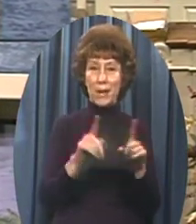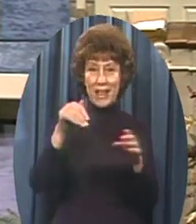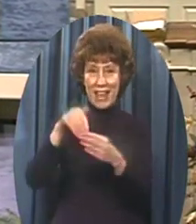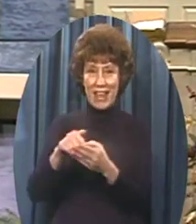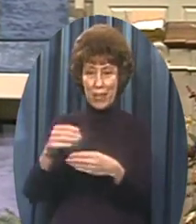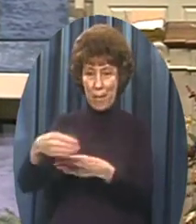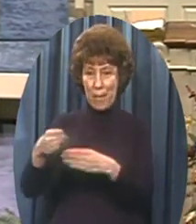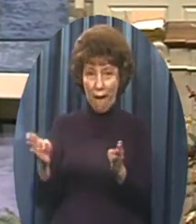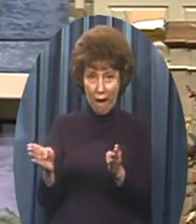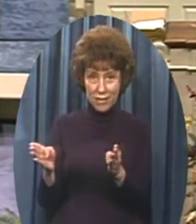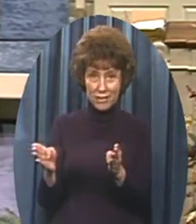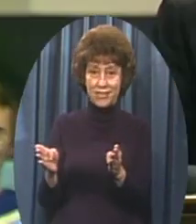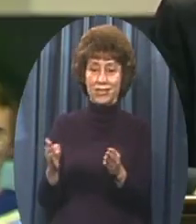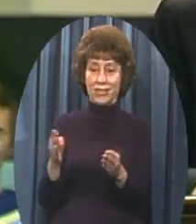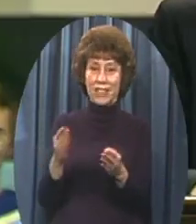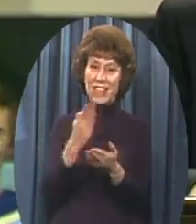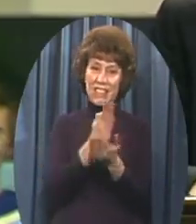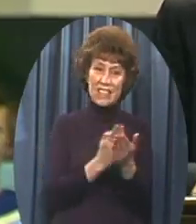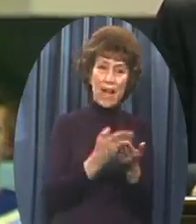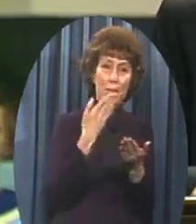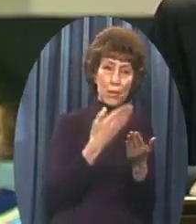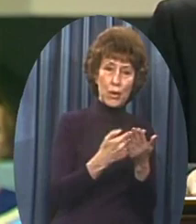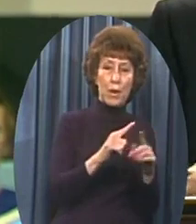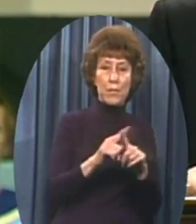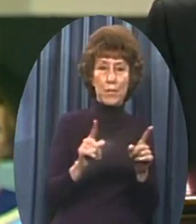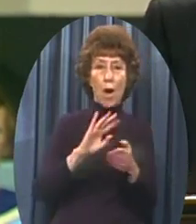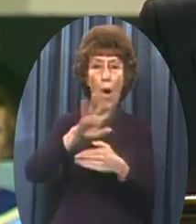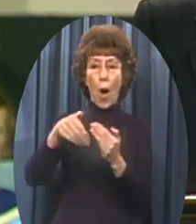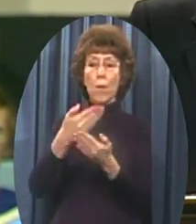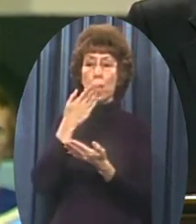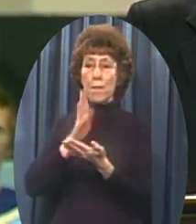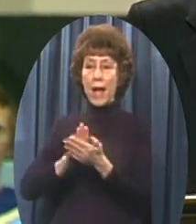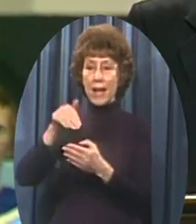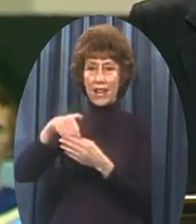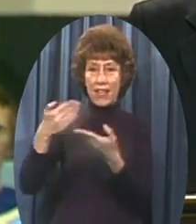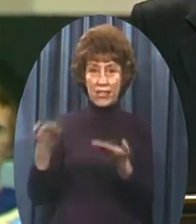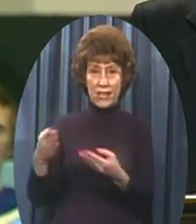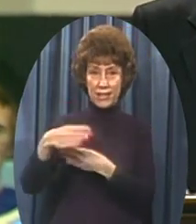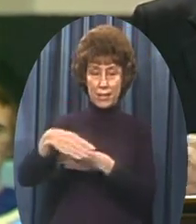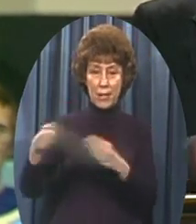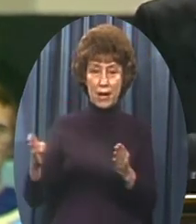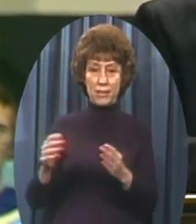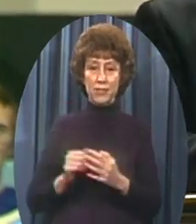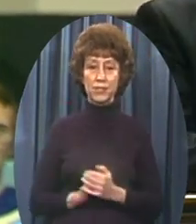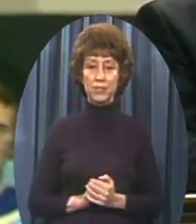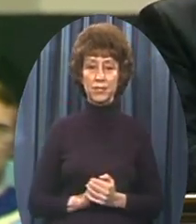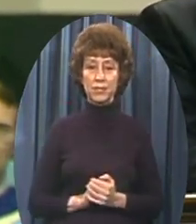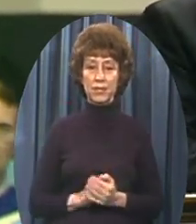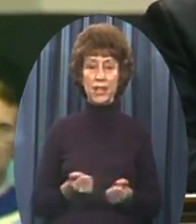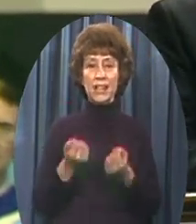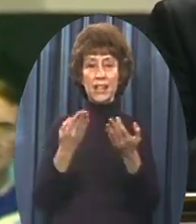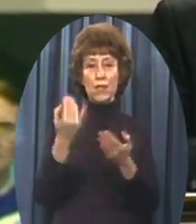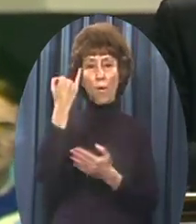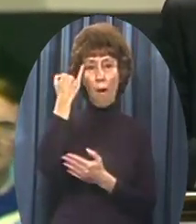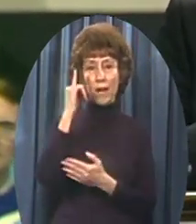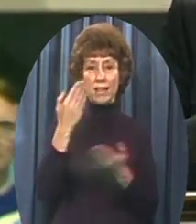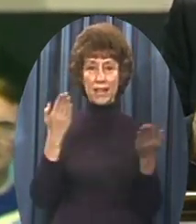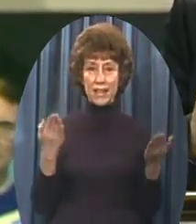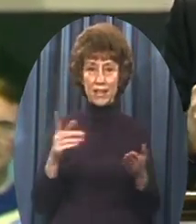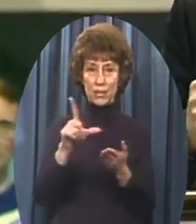We brought the bad ones here. There have been some good ones, too, and I want to say that in fairness to the press, of course. But to give you an idea, here's a